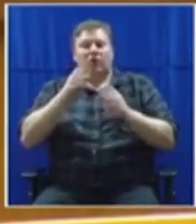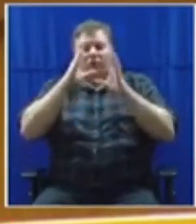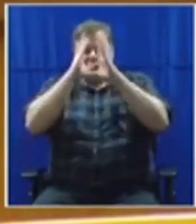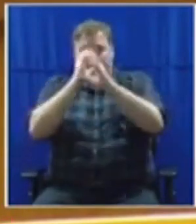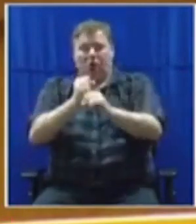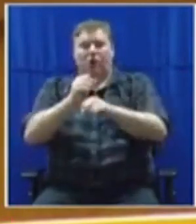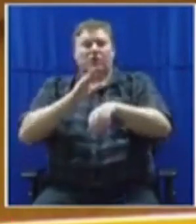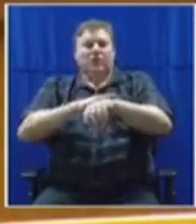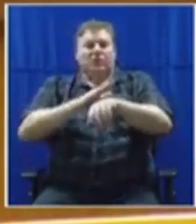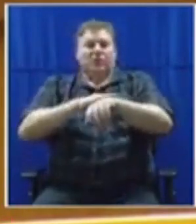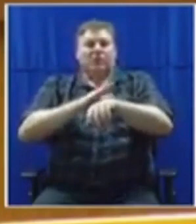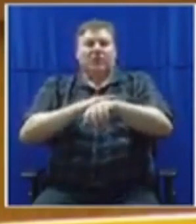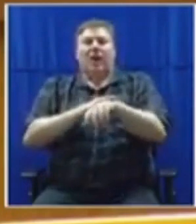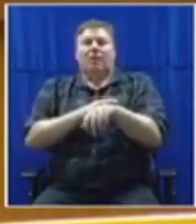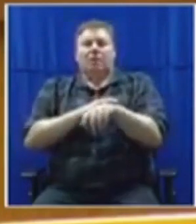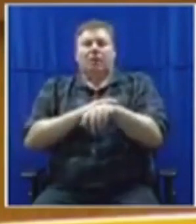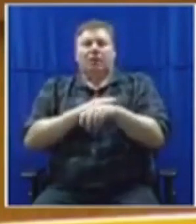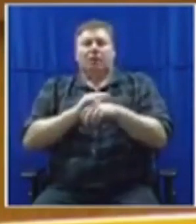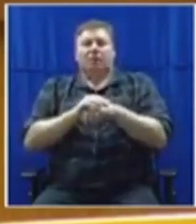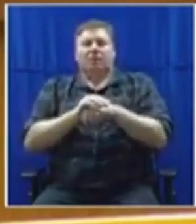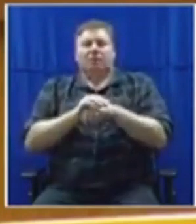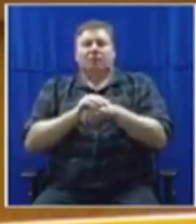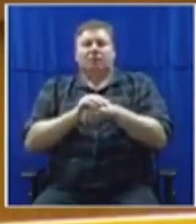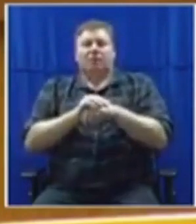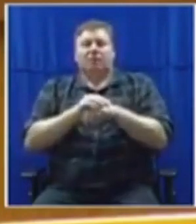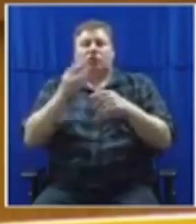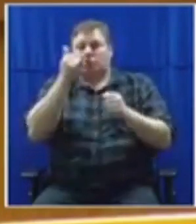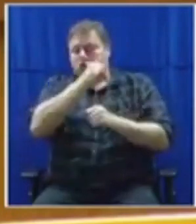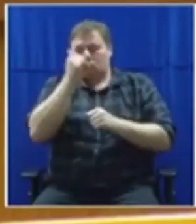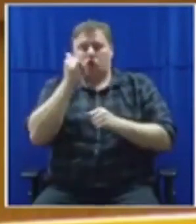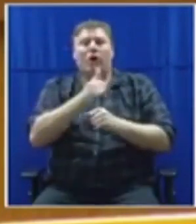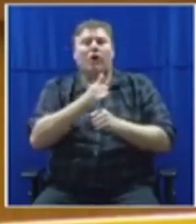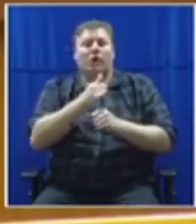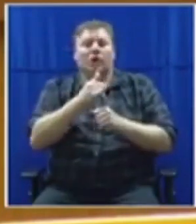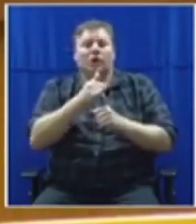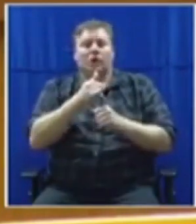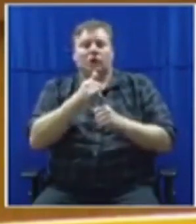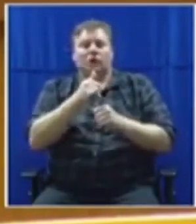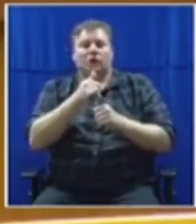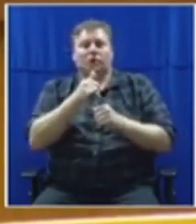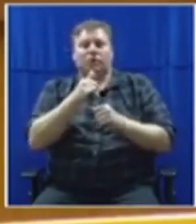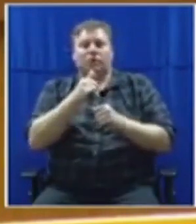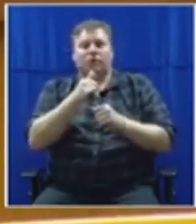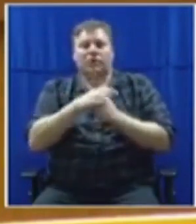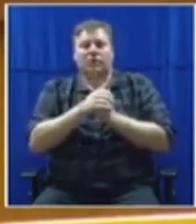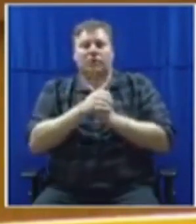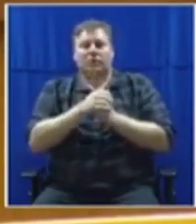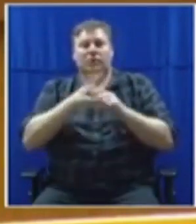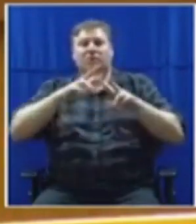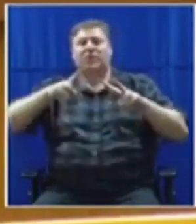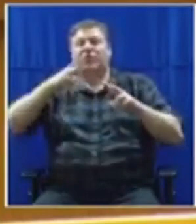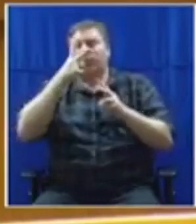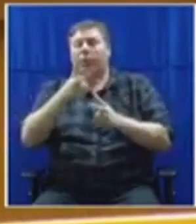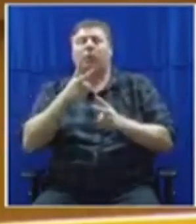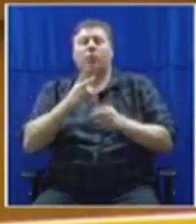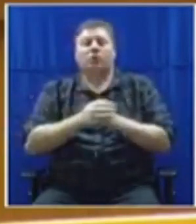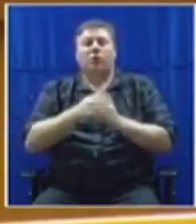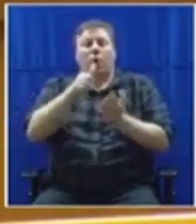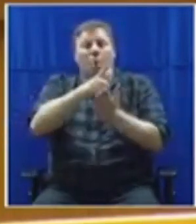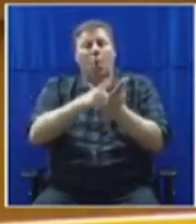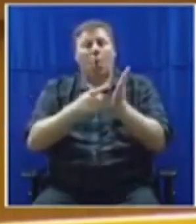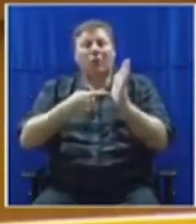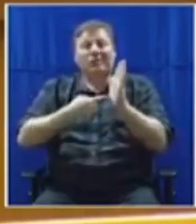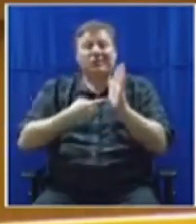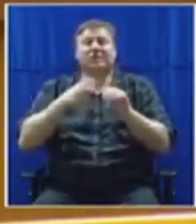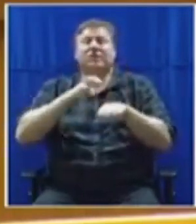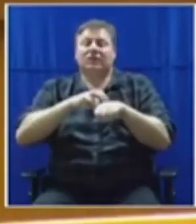who sex differently. We must amend the Criminal Law Amendment Act and existing legislation to